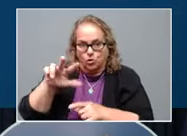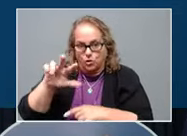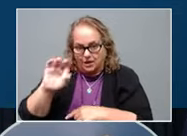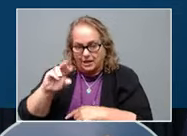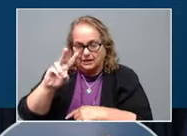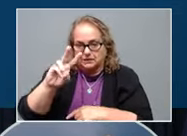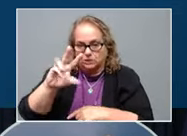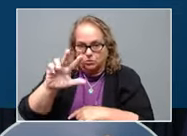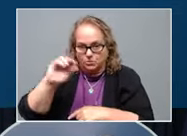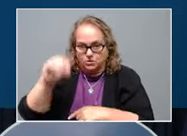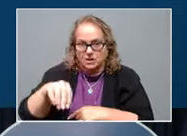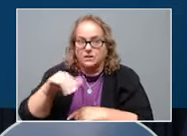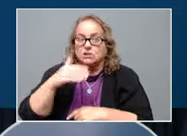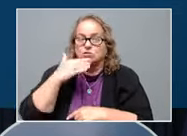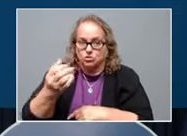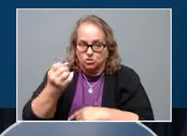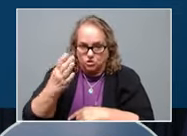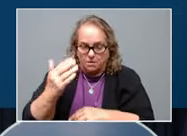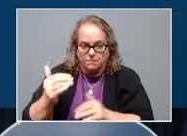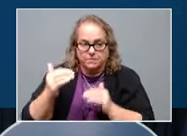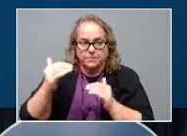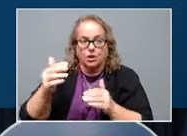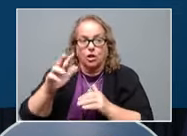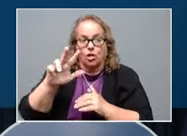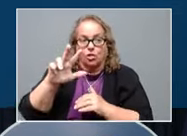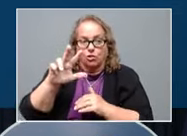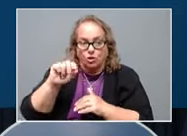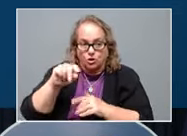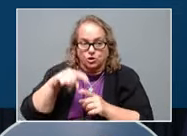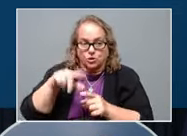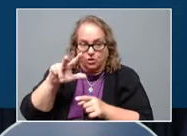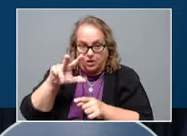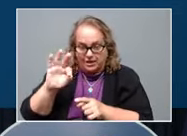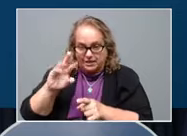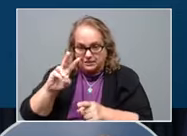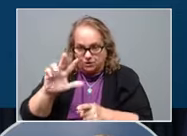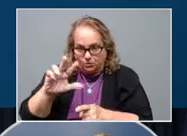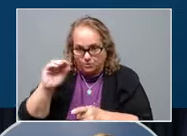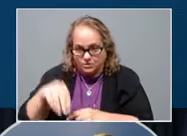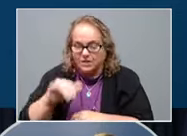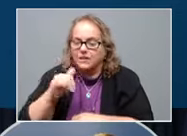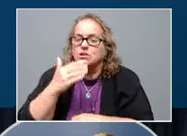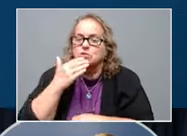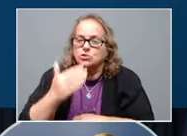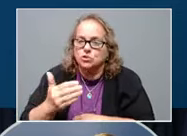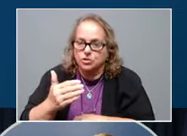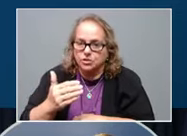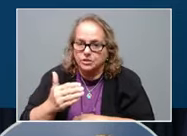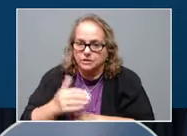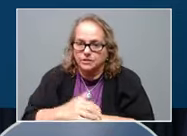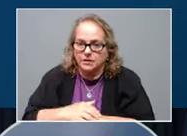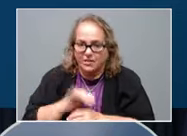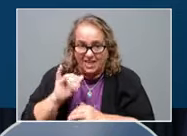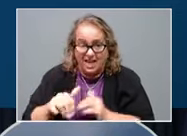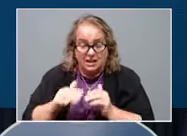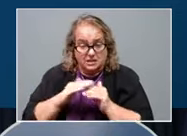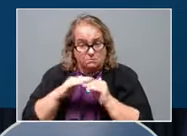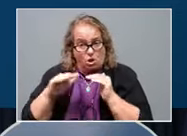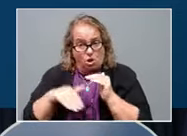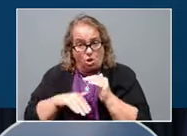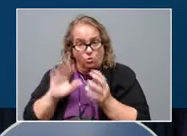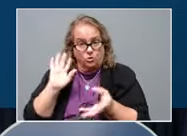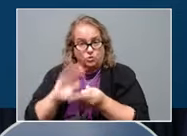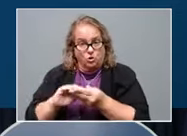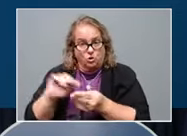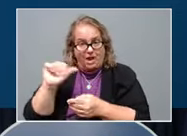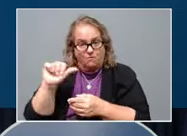my demographic. 30 to 39, 63%. Again, that's below the total average for